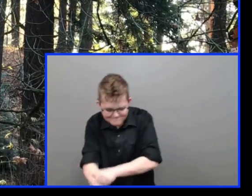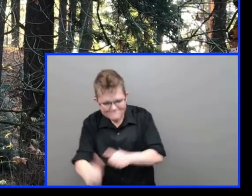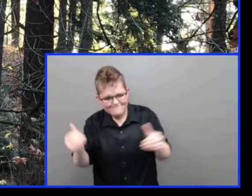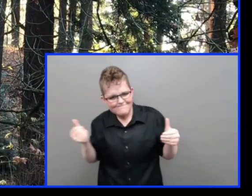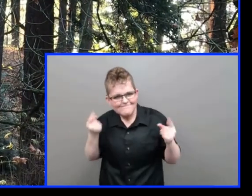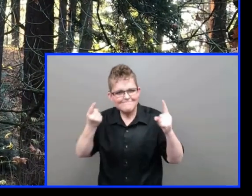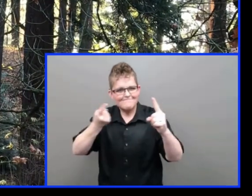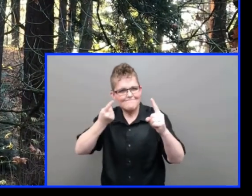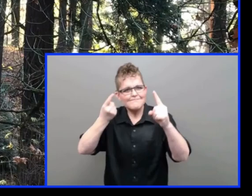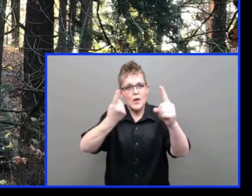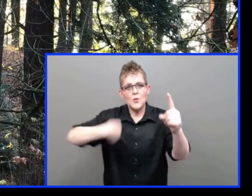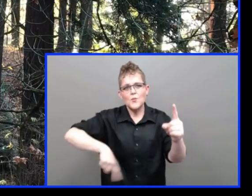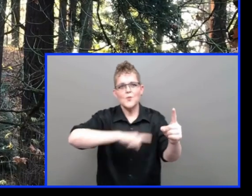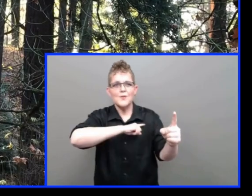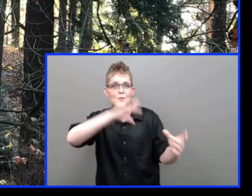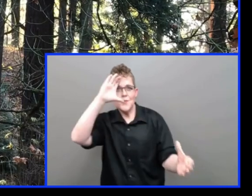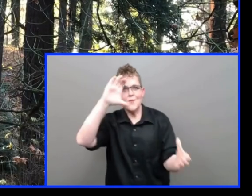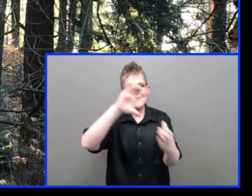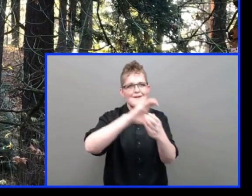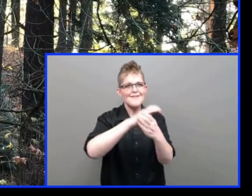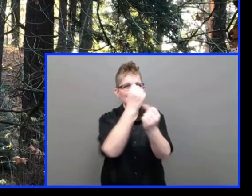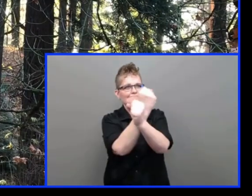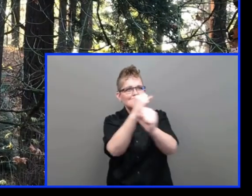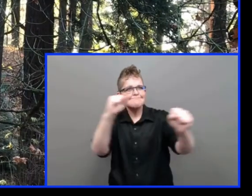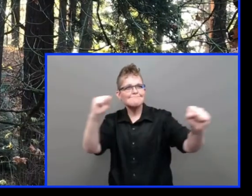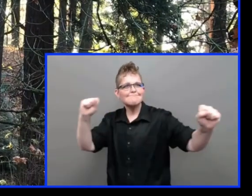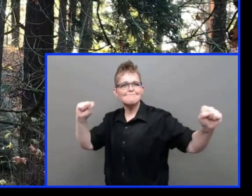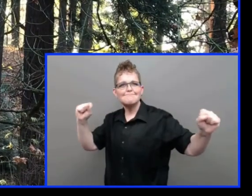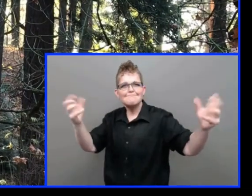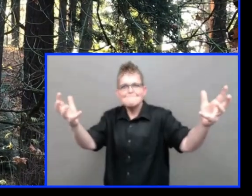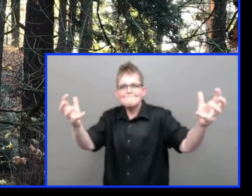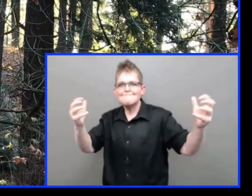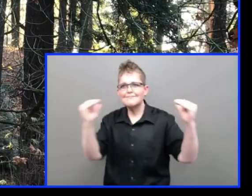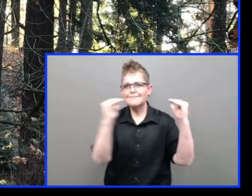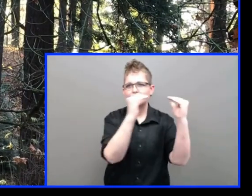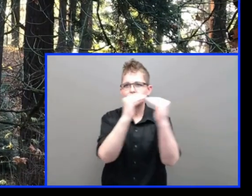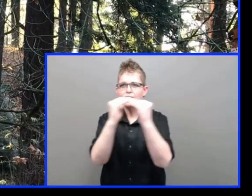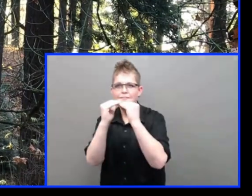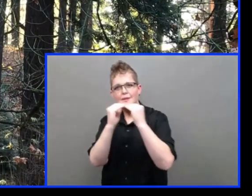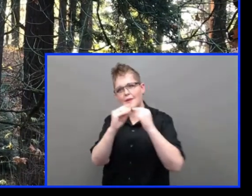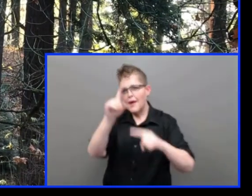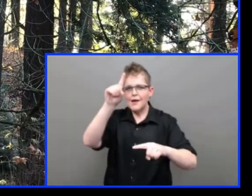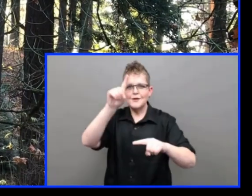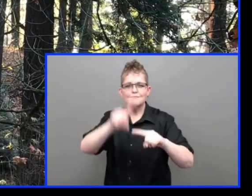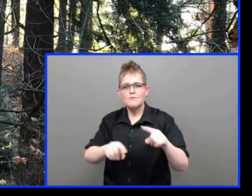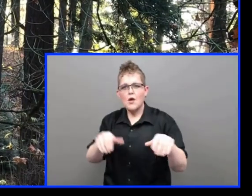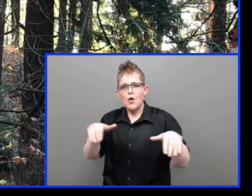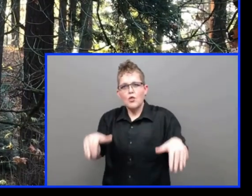rest. We who believe in freedom